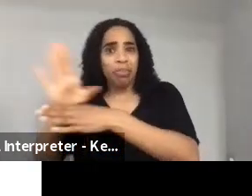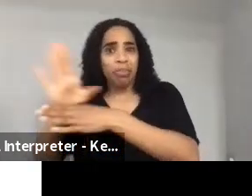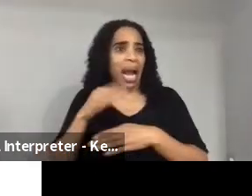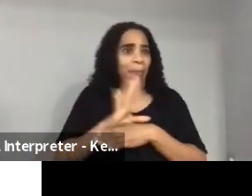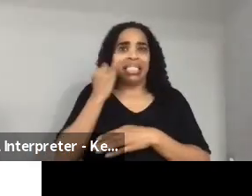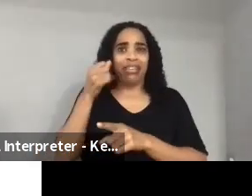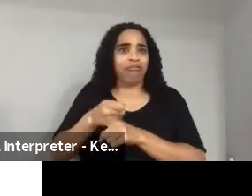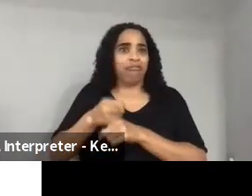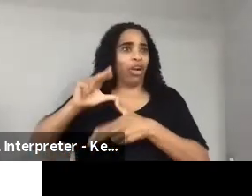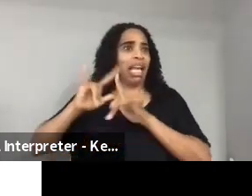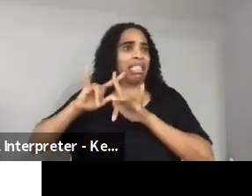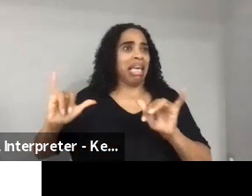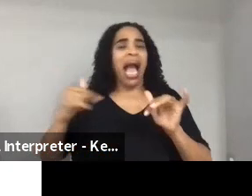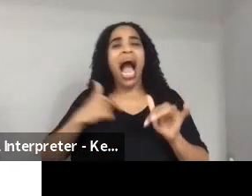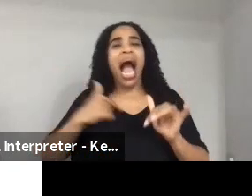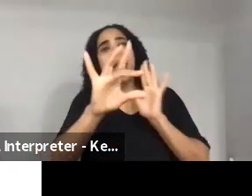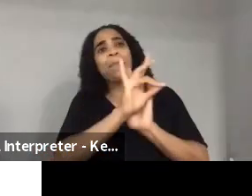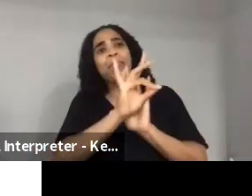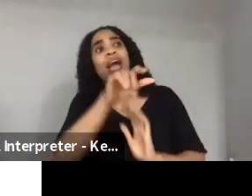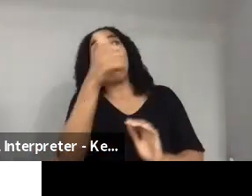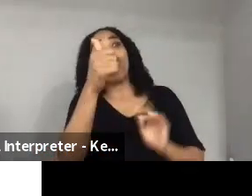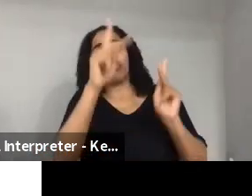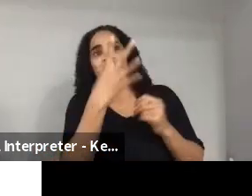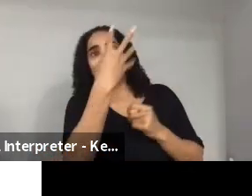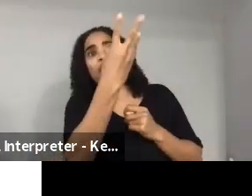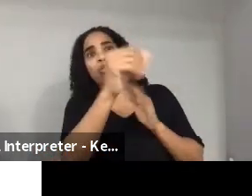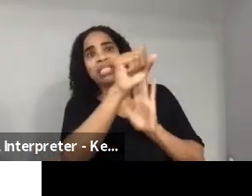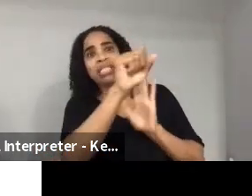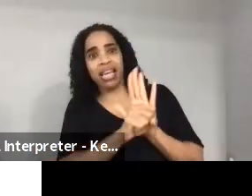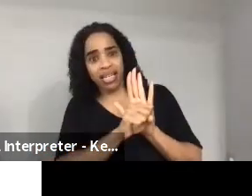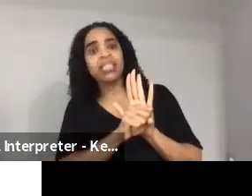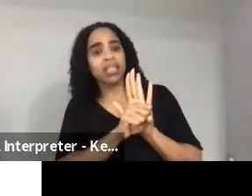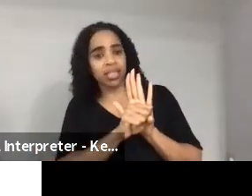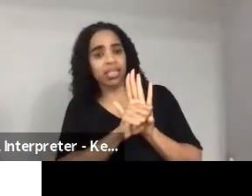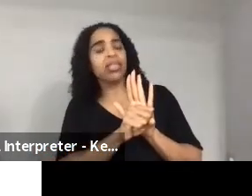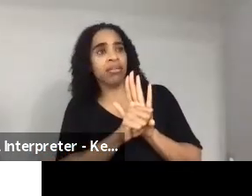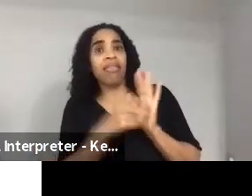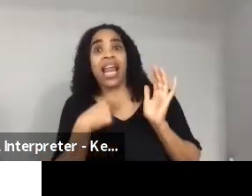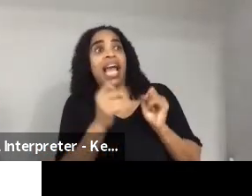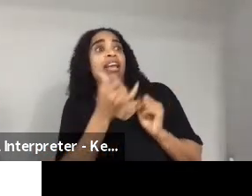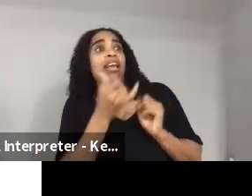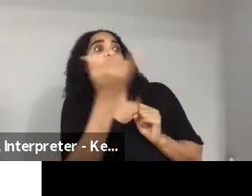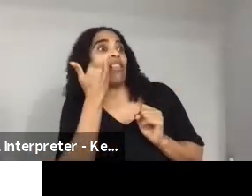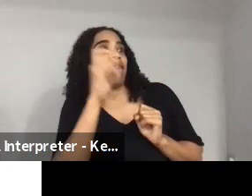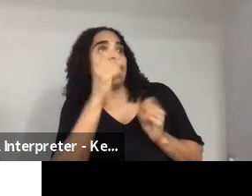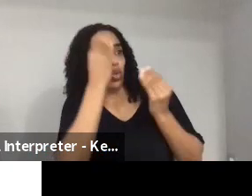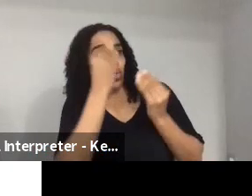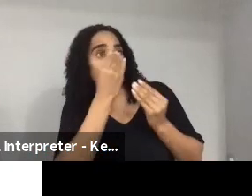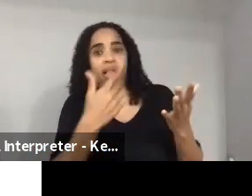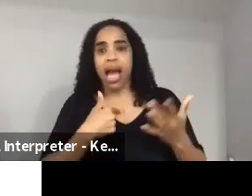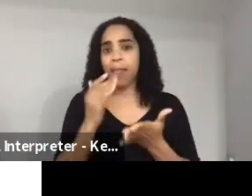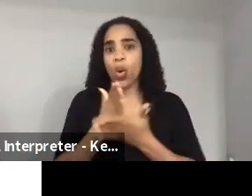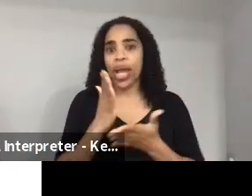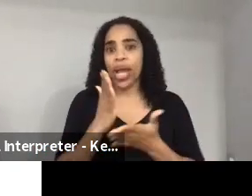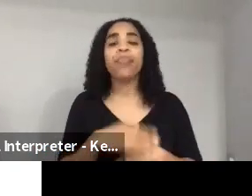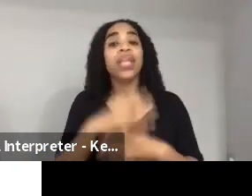need somebody outside of the state probably that can be a connecting point. And you should tell schools and daycares